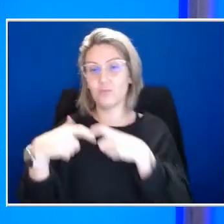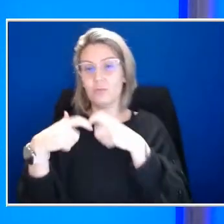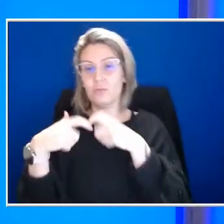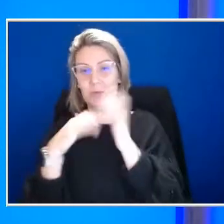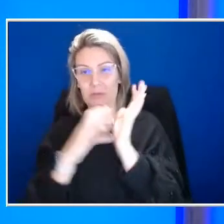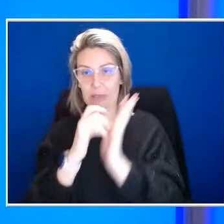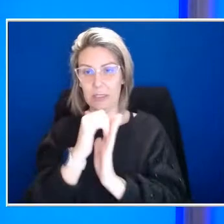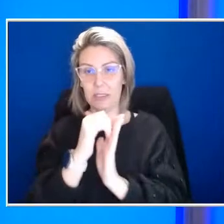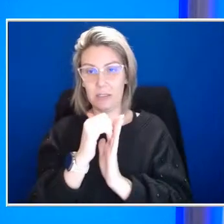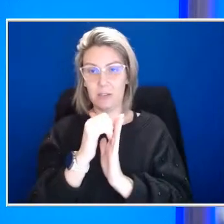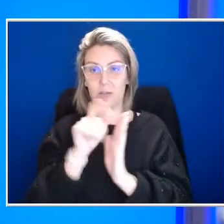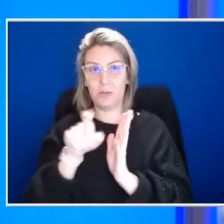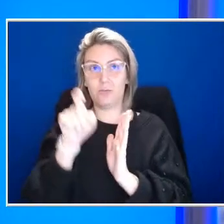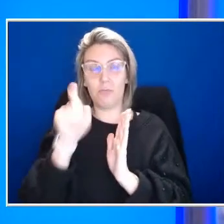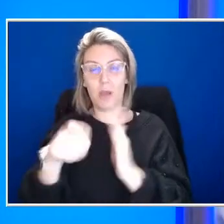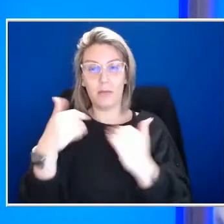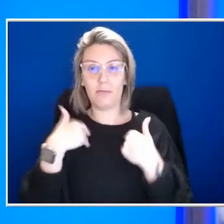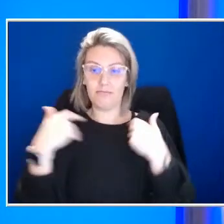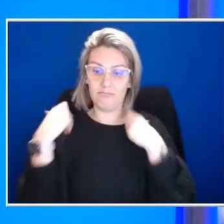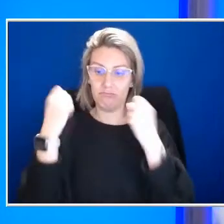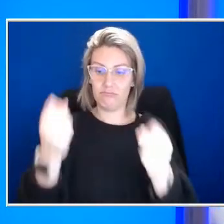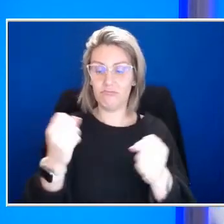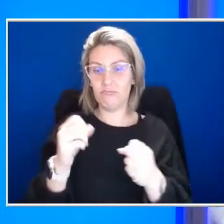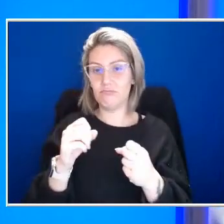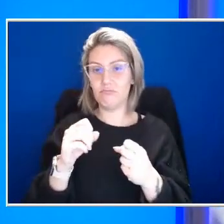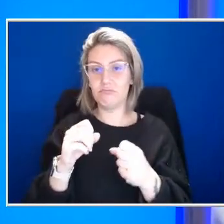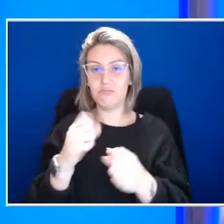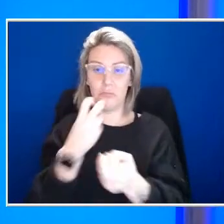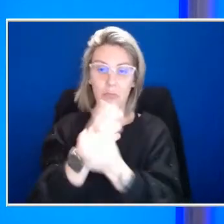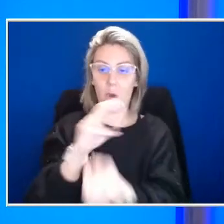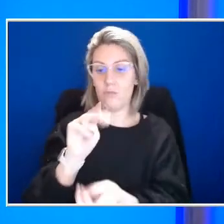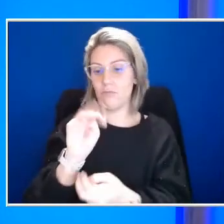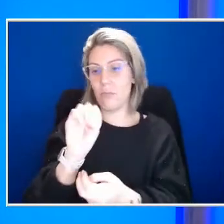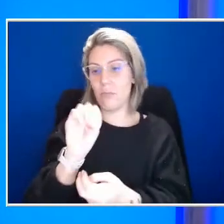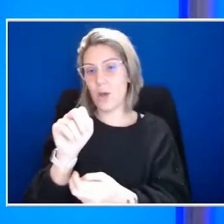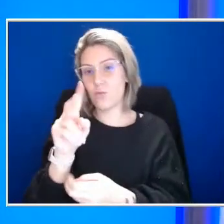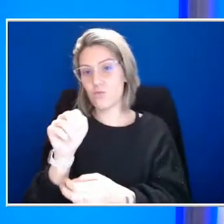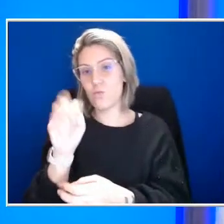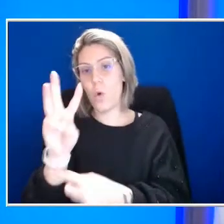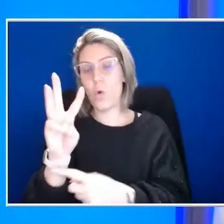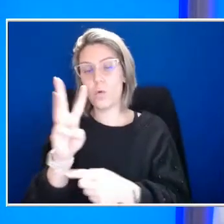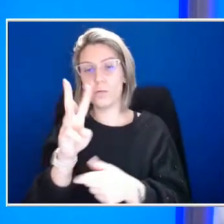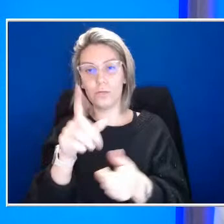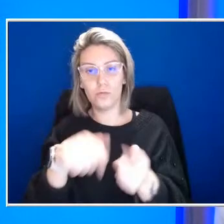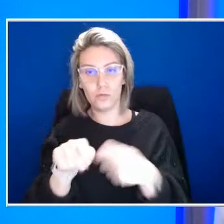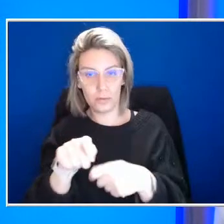a robust bone marrow transplant program in addition to